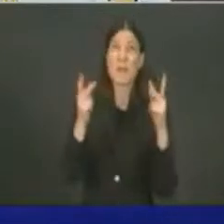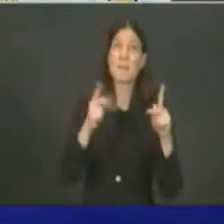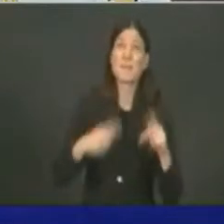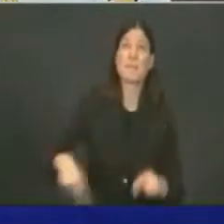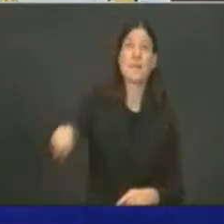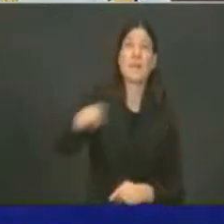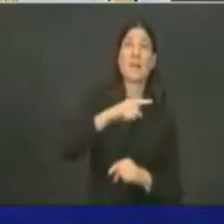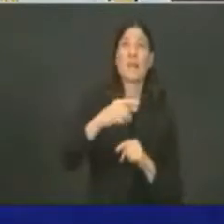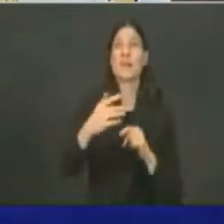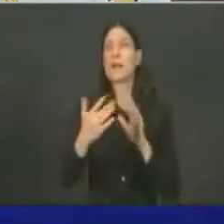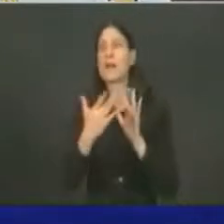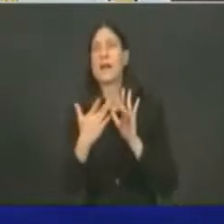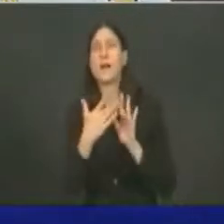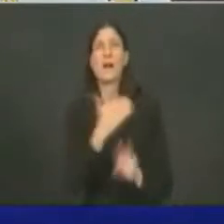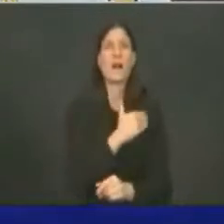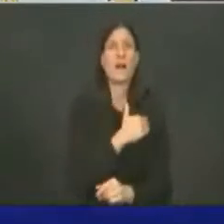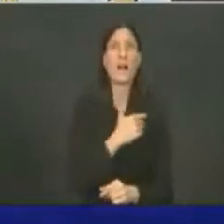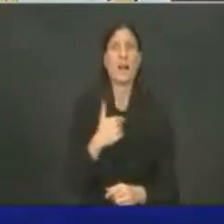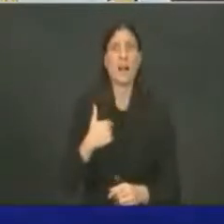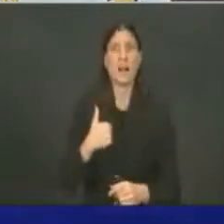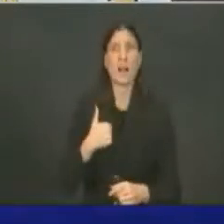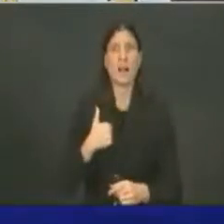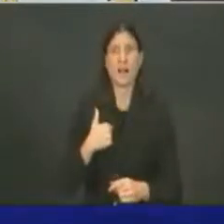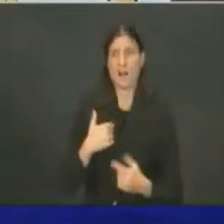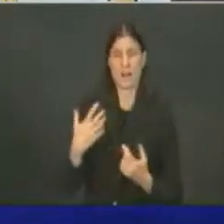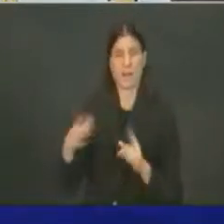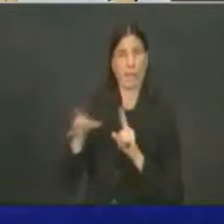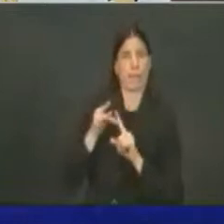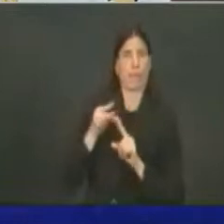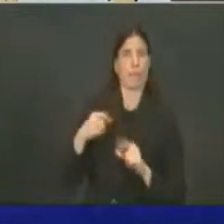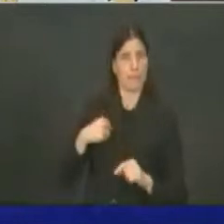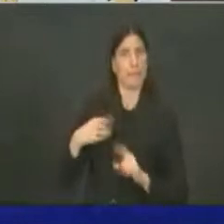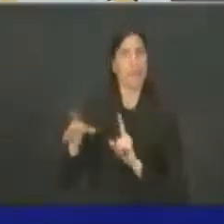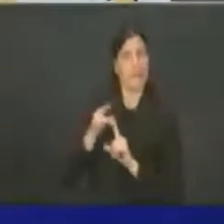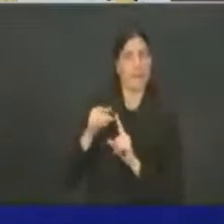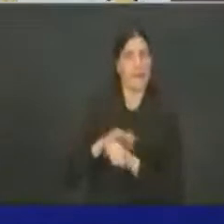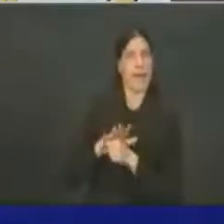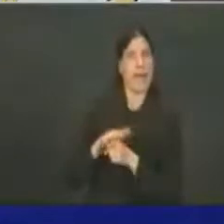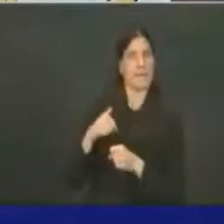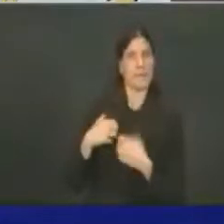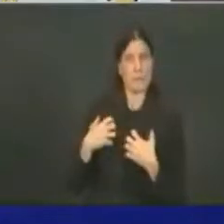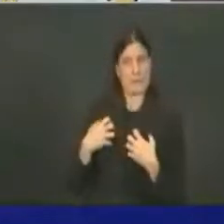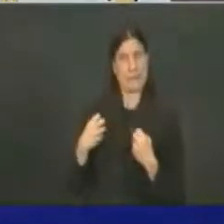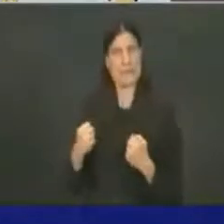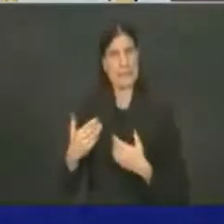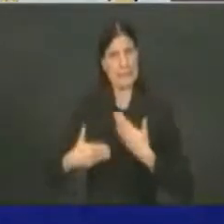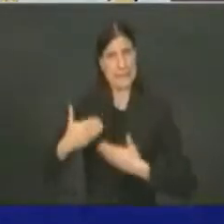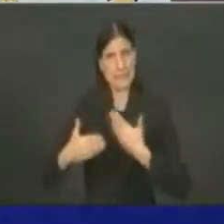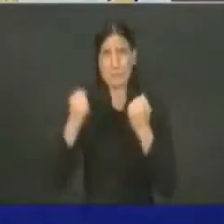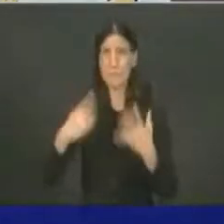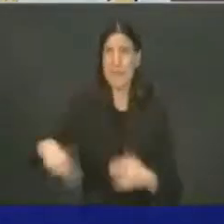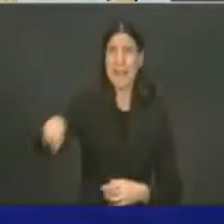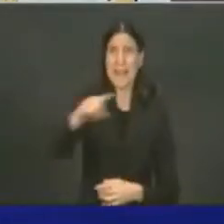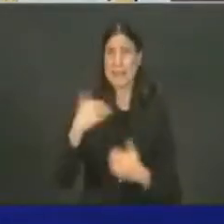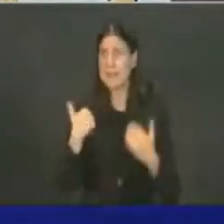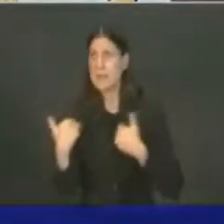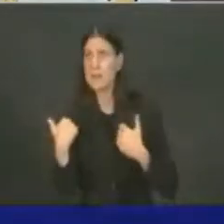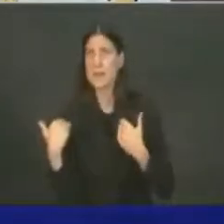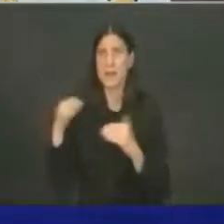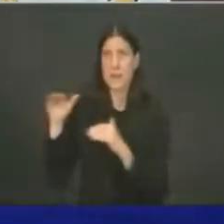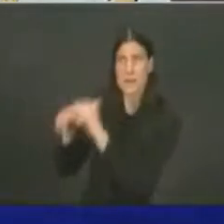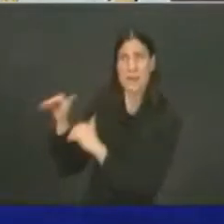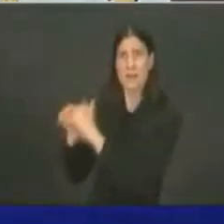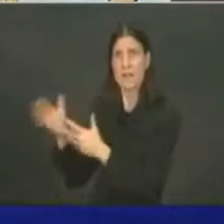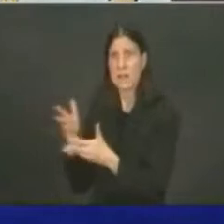well wishes from many people after testing positive almost 2 weeks ago. Thankfully, I never experienced any